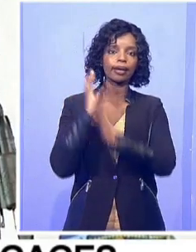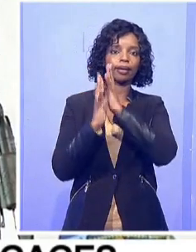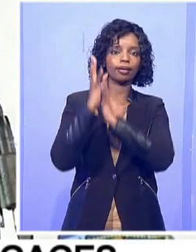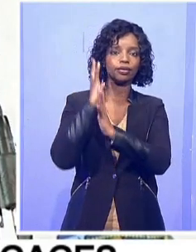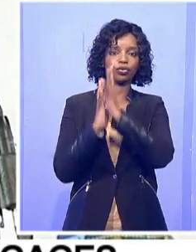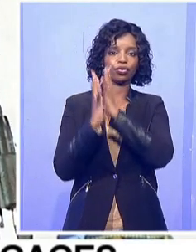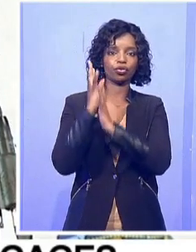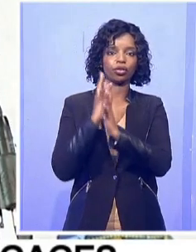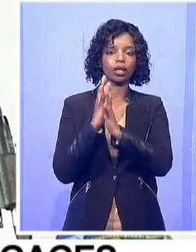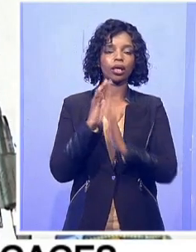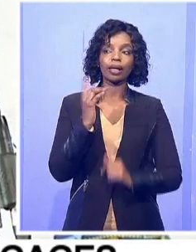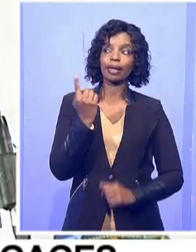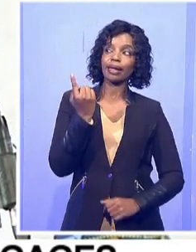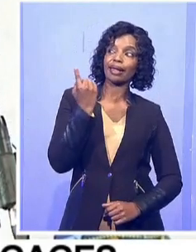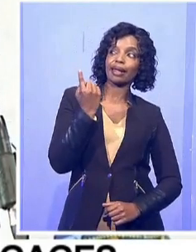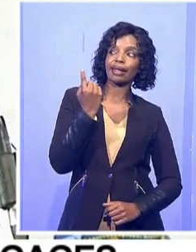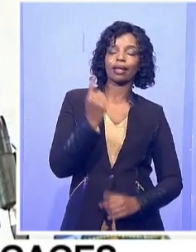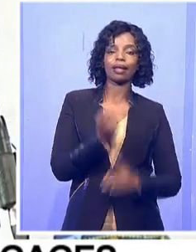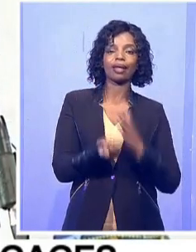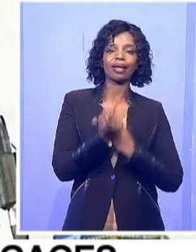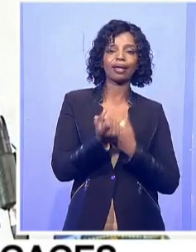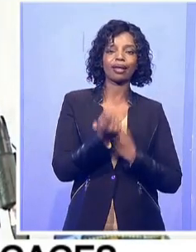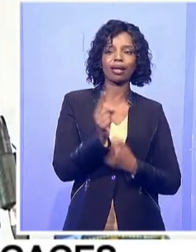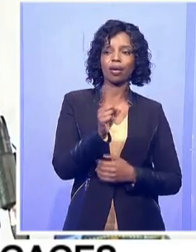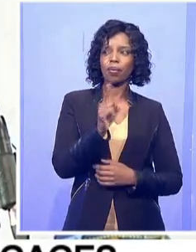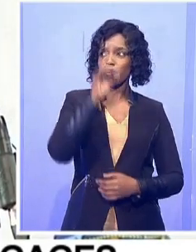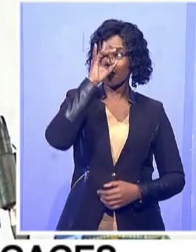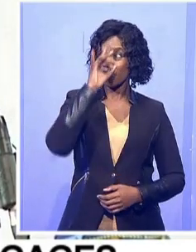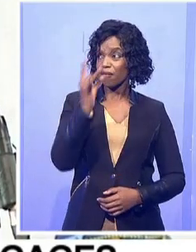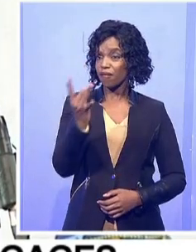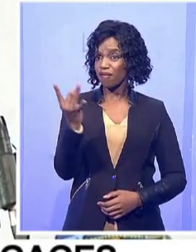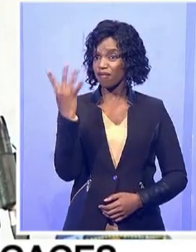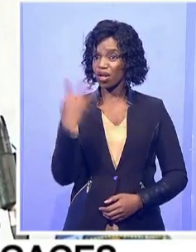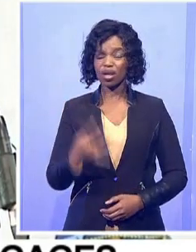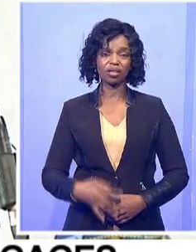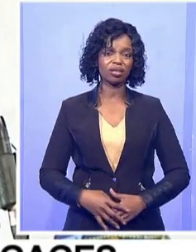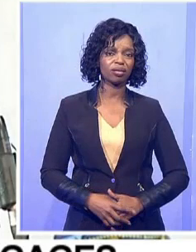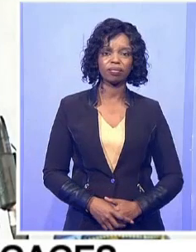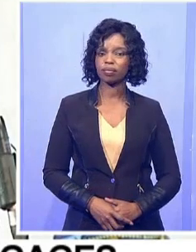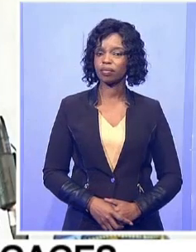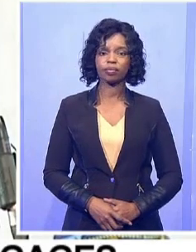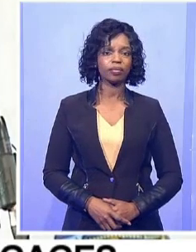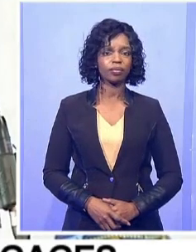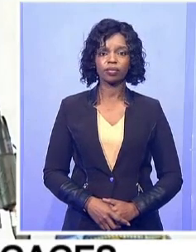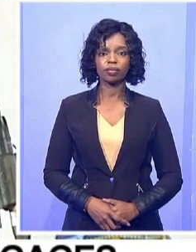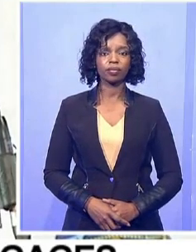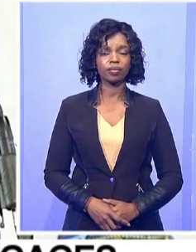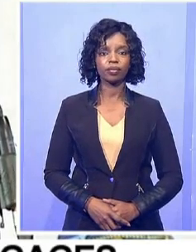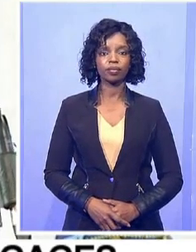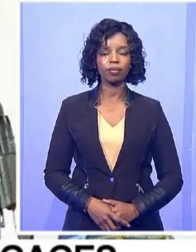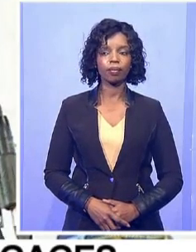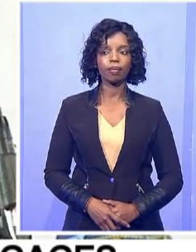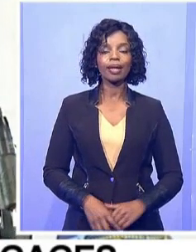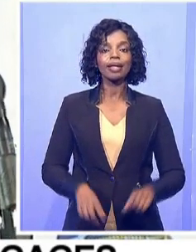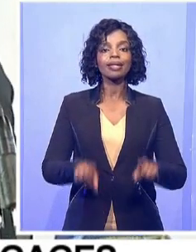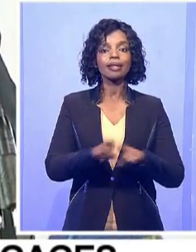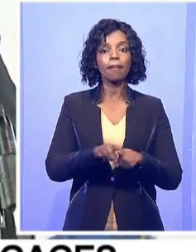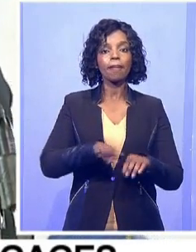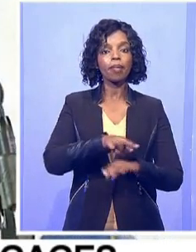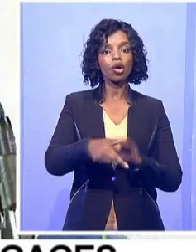where we come from. We cannot afford to forget the role that you have